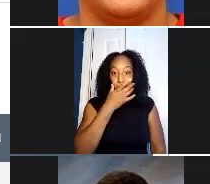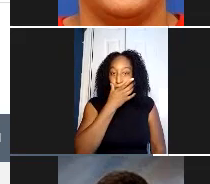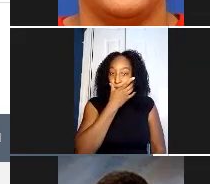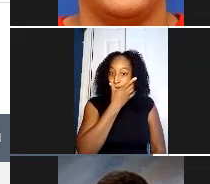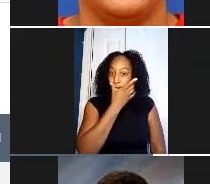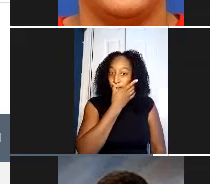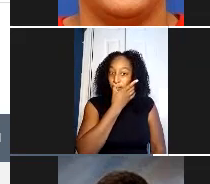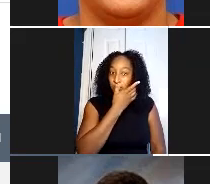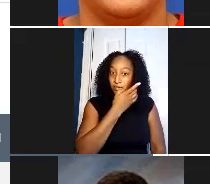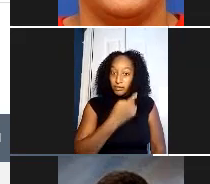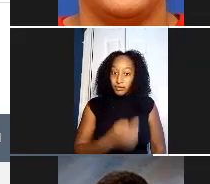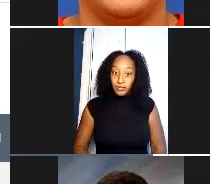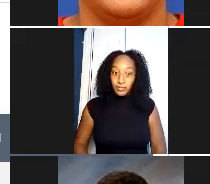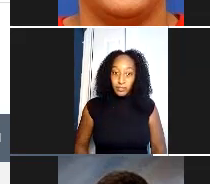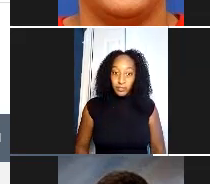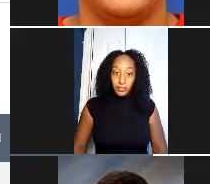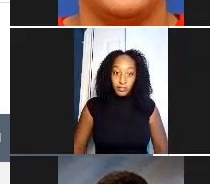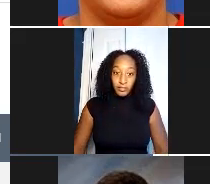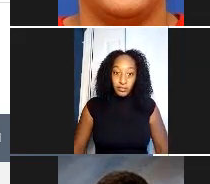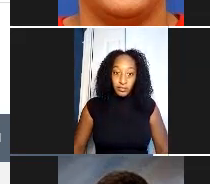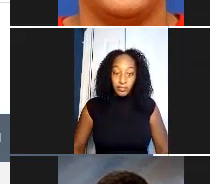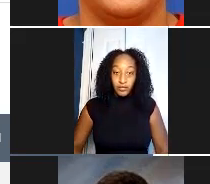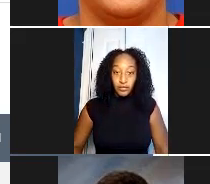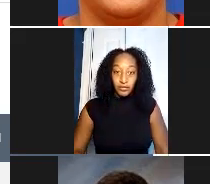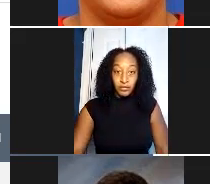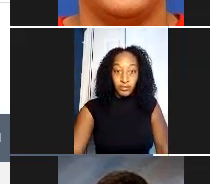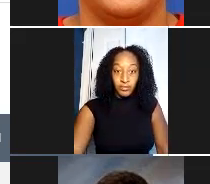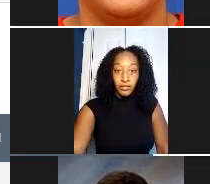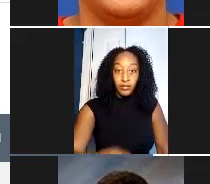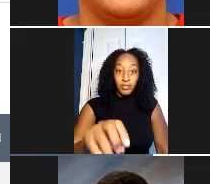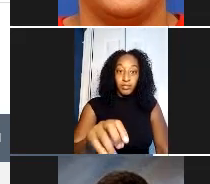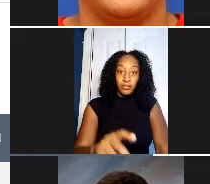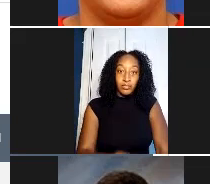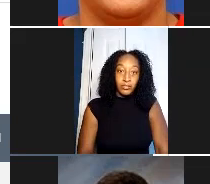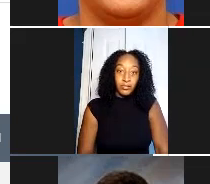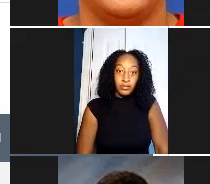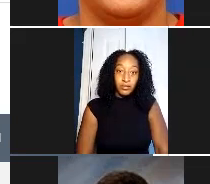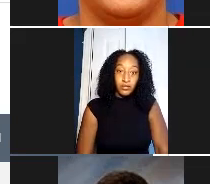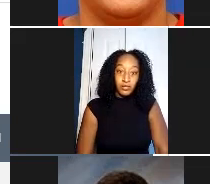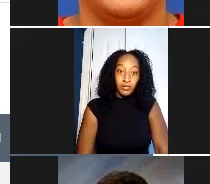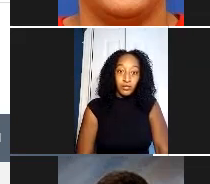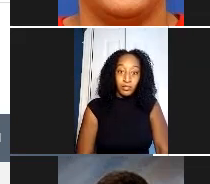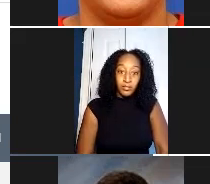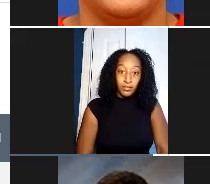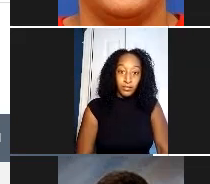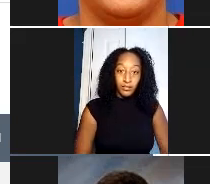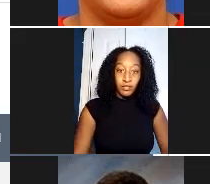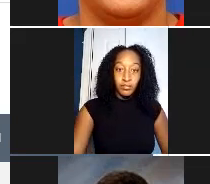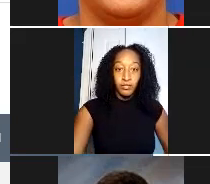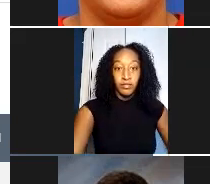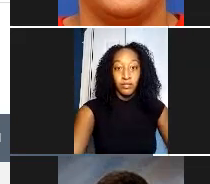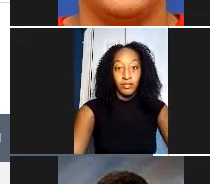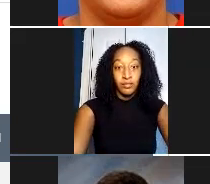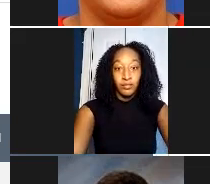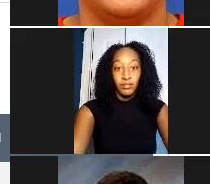4 fundamental properties: length, mass, time, and temperature. Now, you might be thinking, well, 4 things.